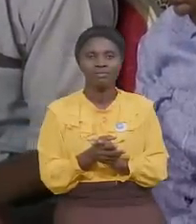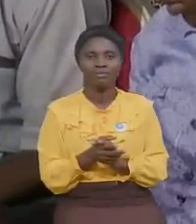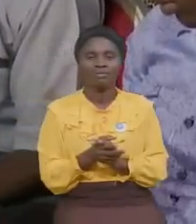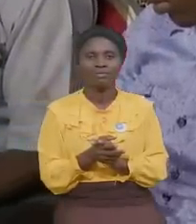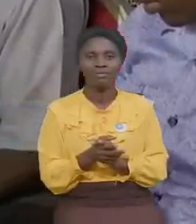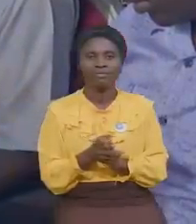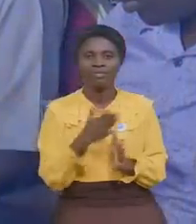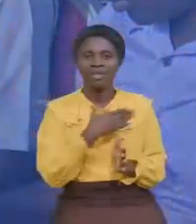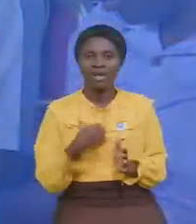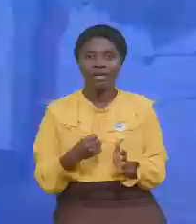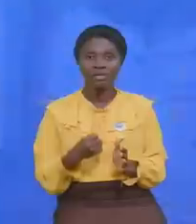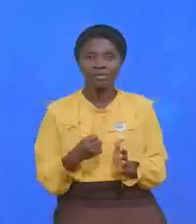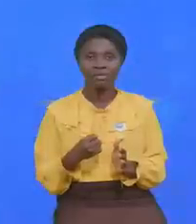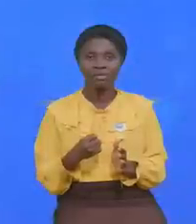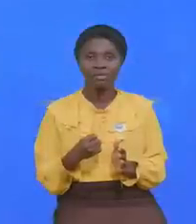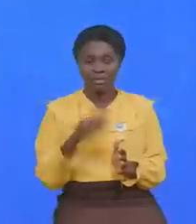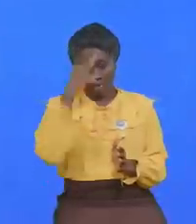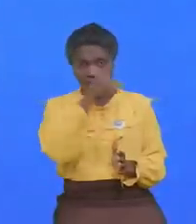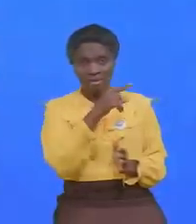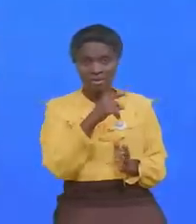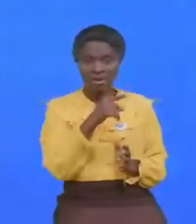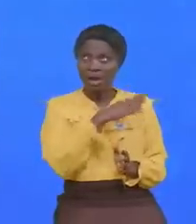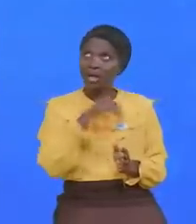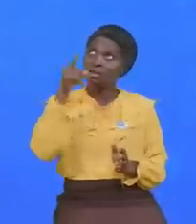And he looked up on the tree where he was,